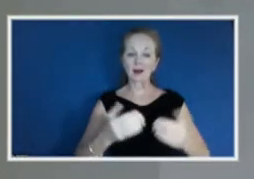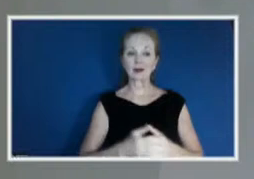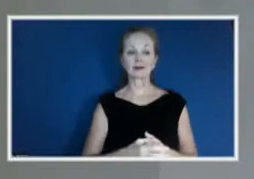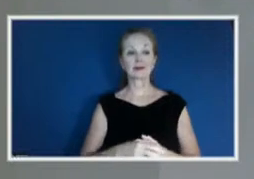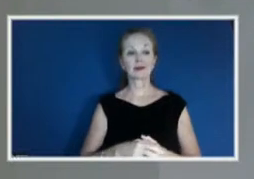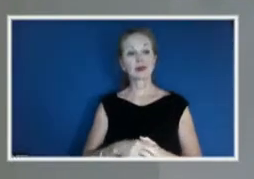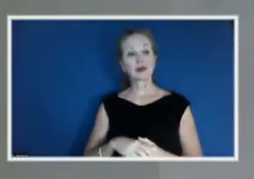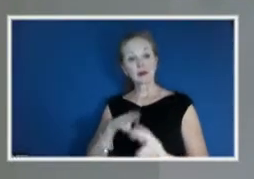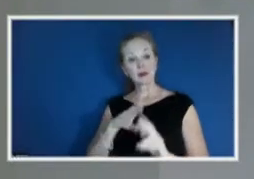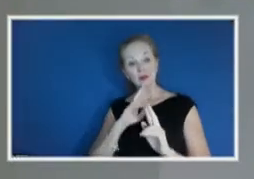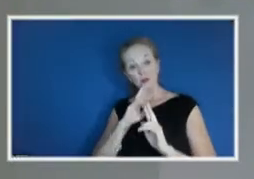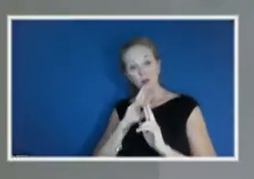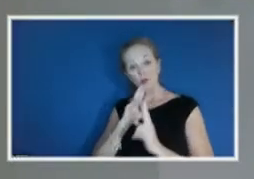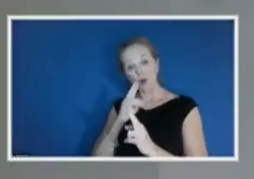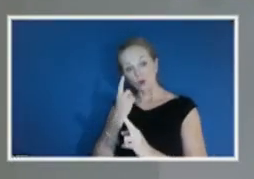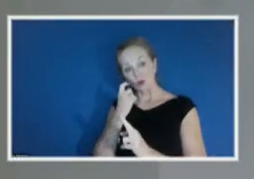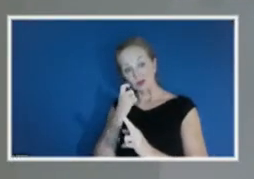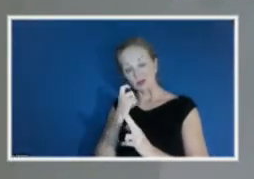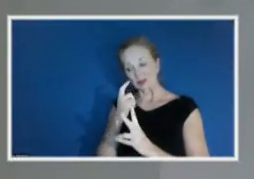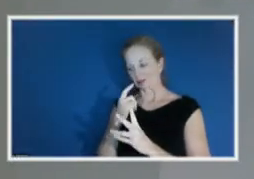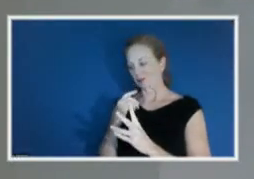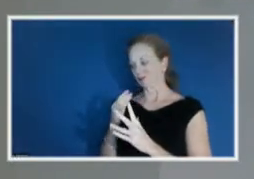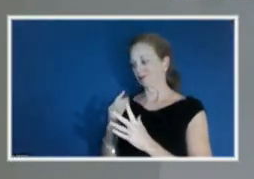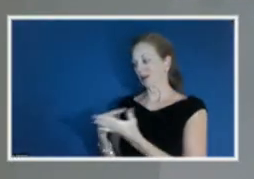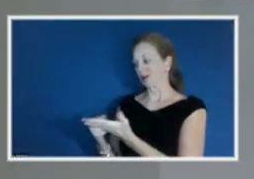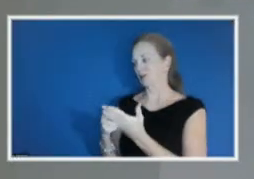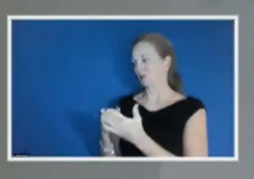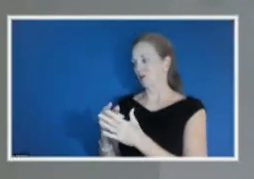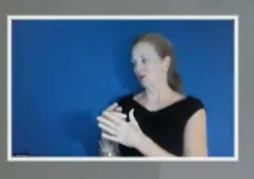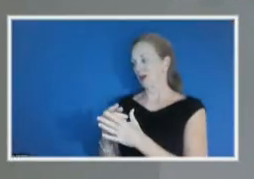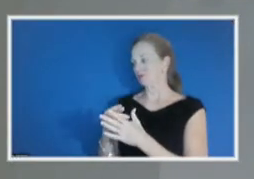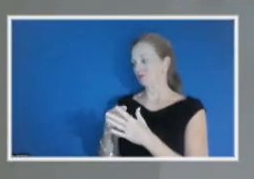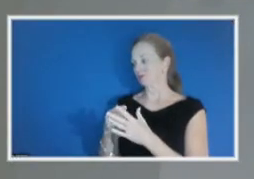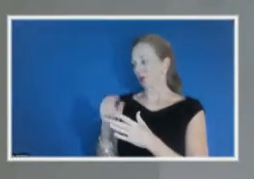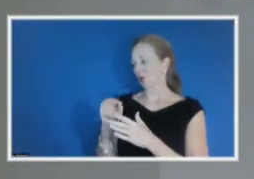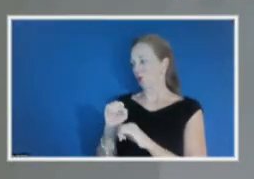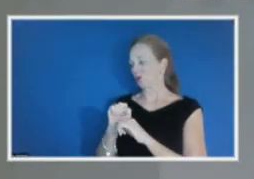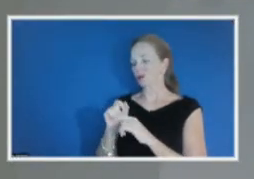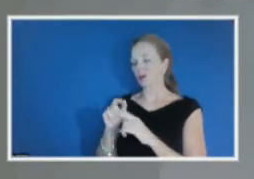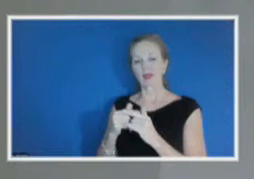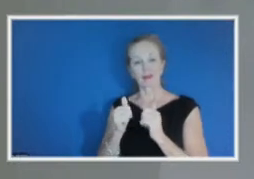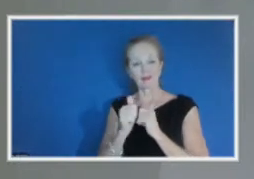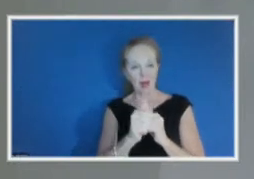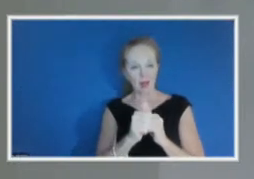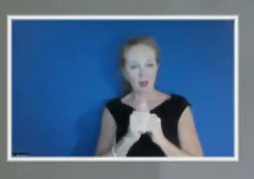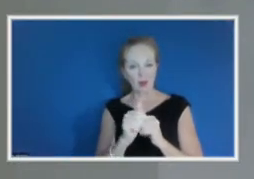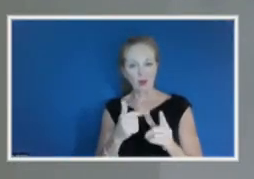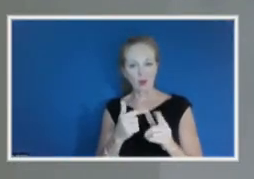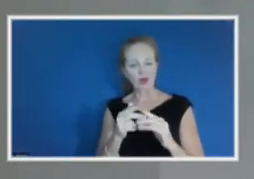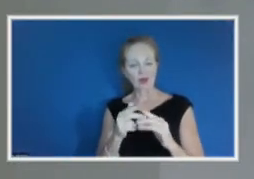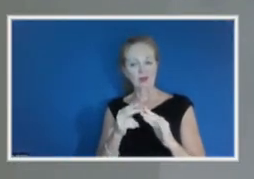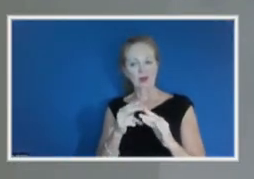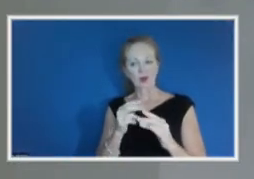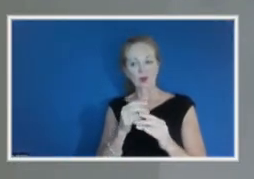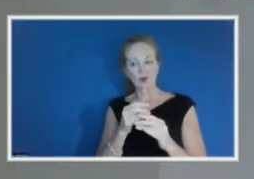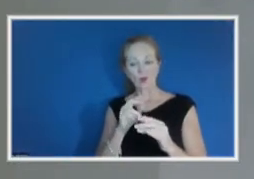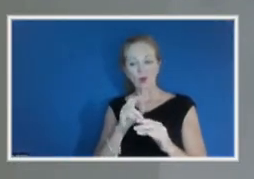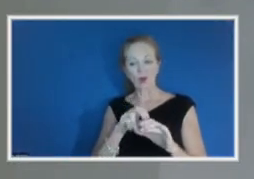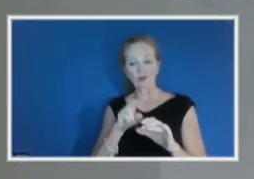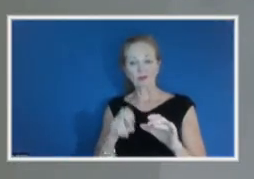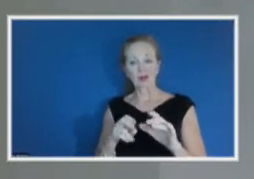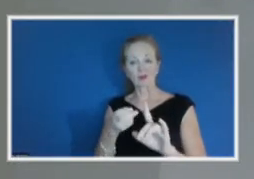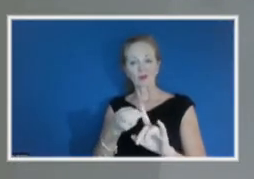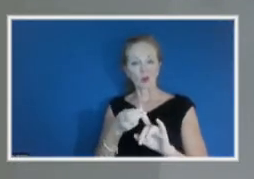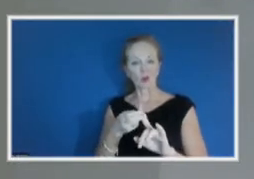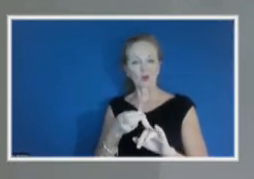and I'll share it with you, was kind of tracked where we're losing recruits. Yes. Right? So that's